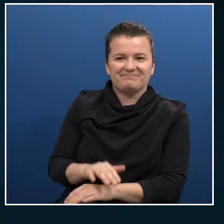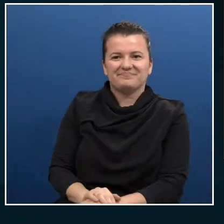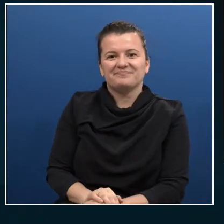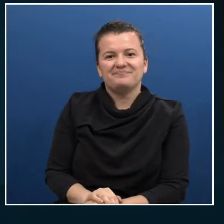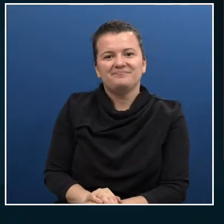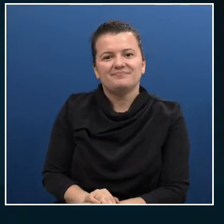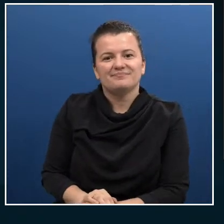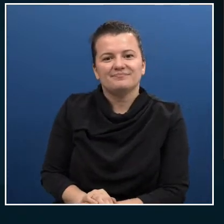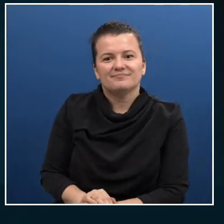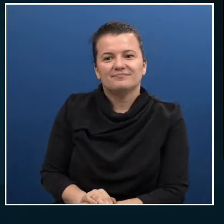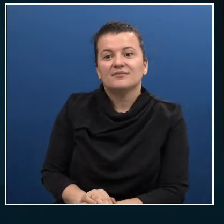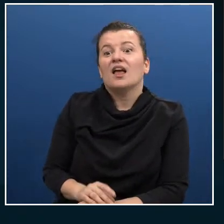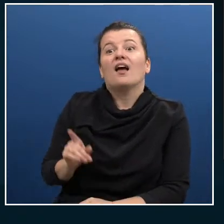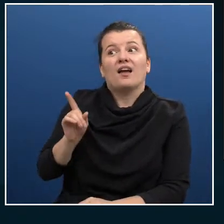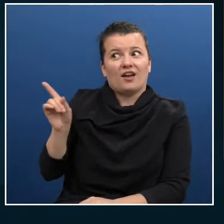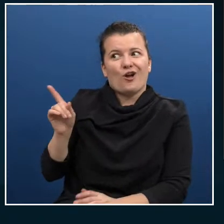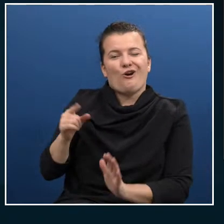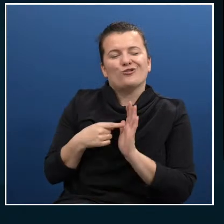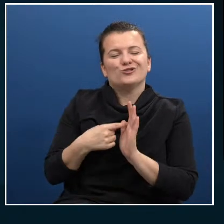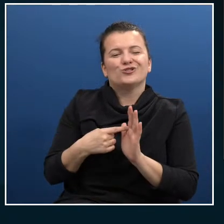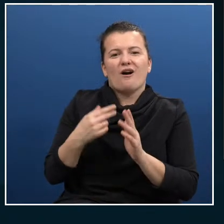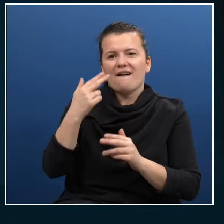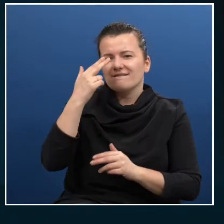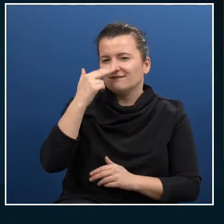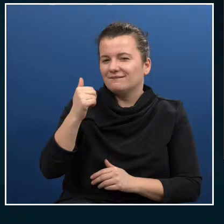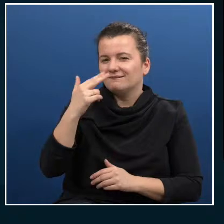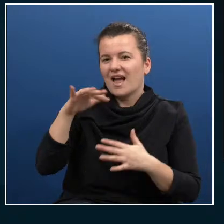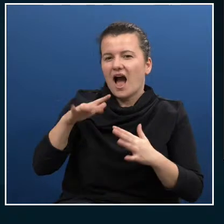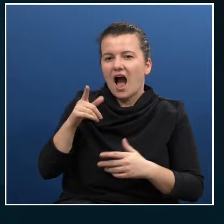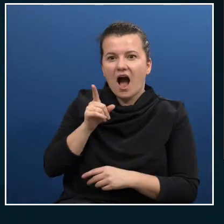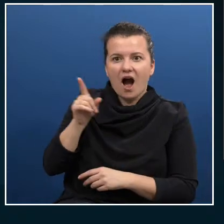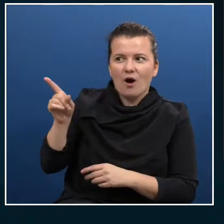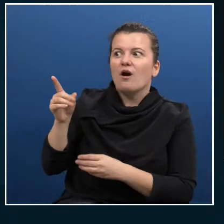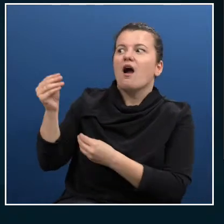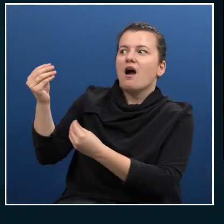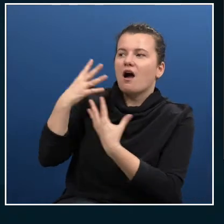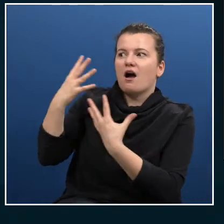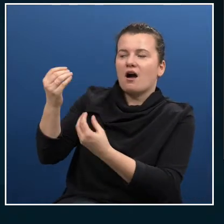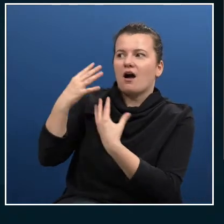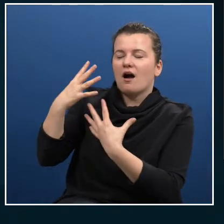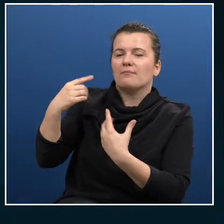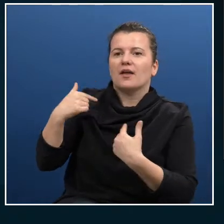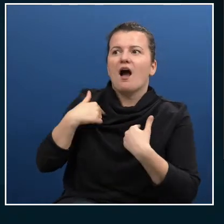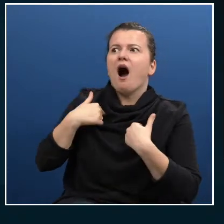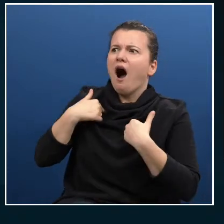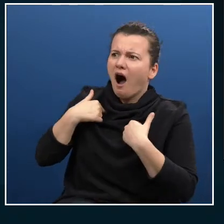show you all the fun that he has shown me with Project Bicep.